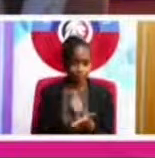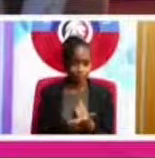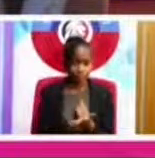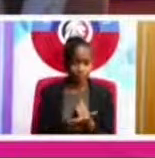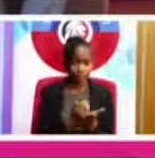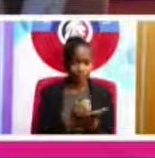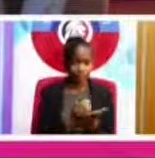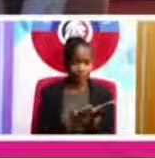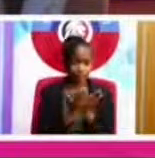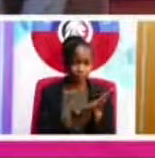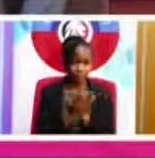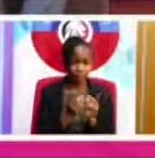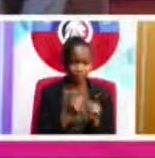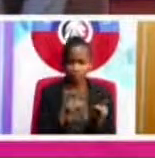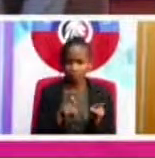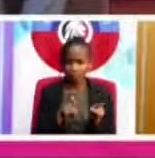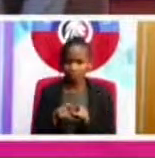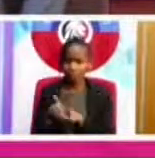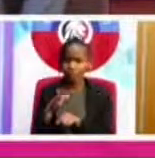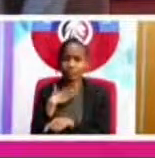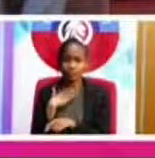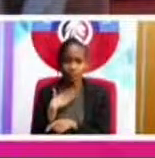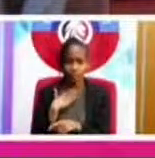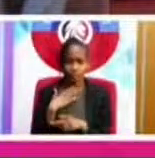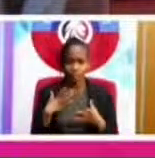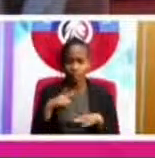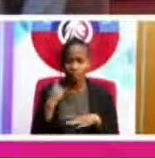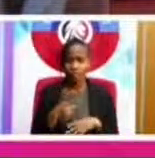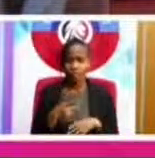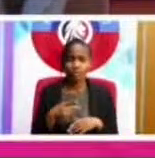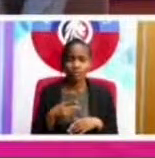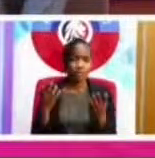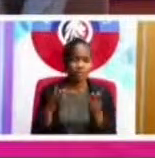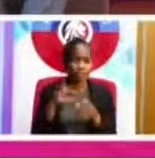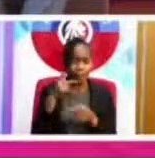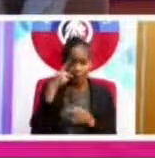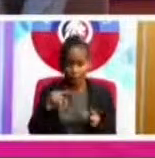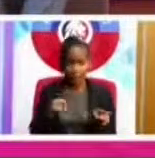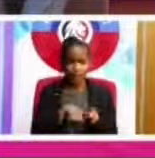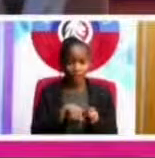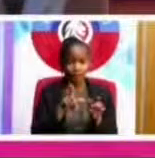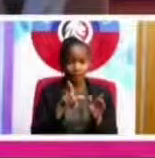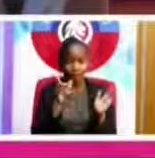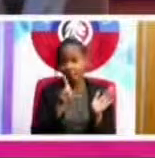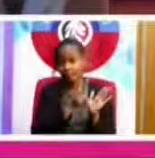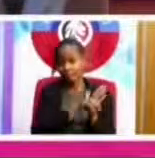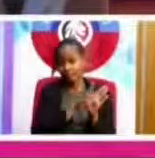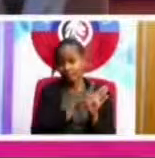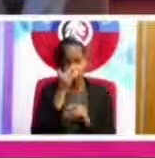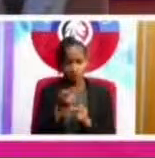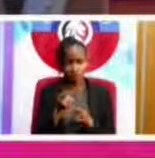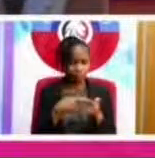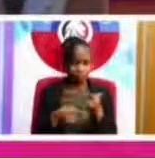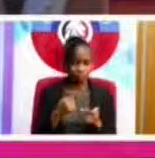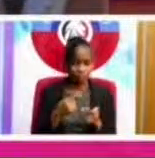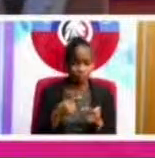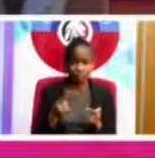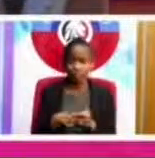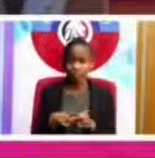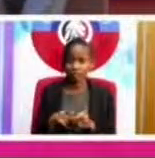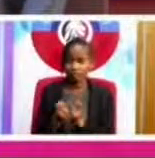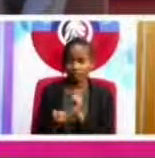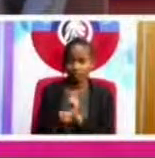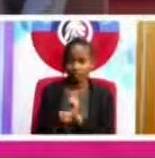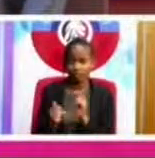we also need to tighten our policy and our legislation, because that cross-border transactions that Mr.